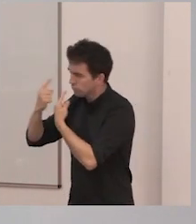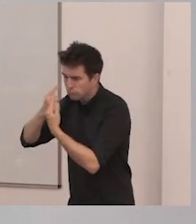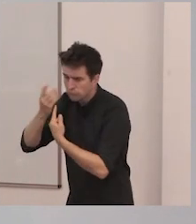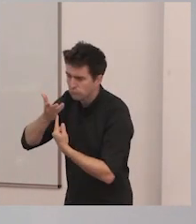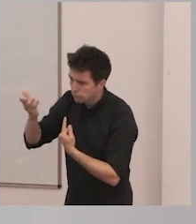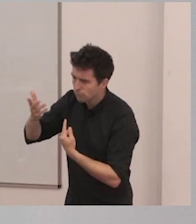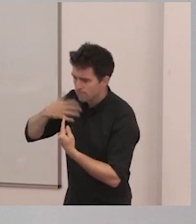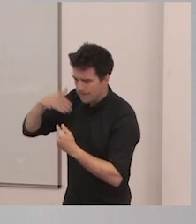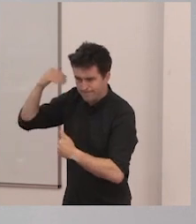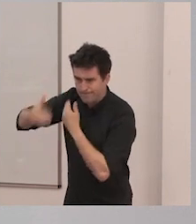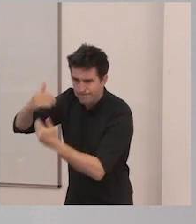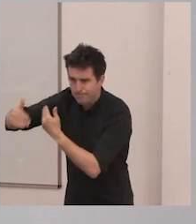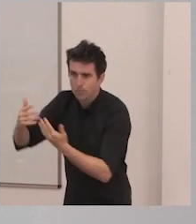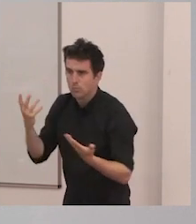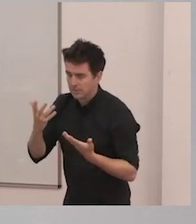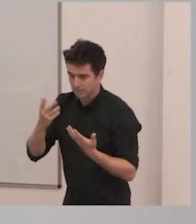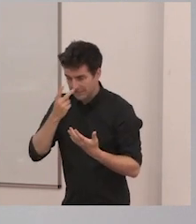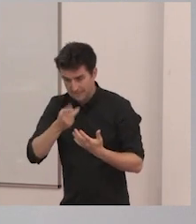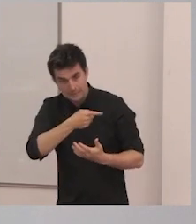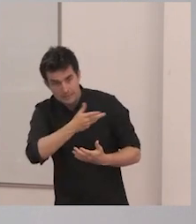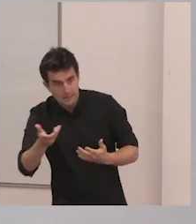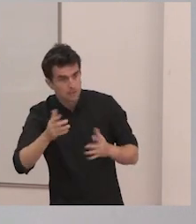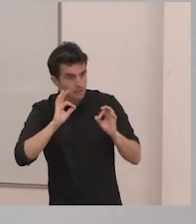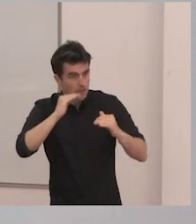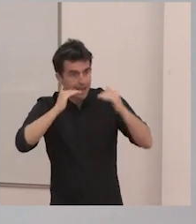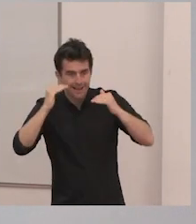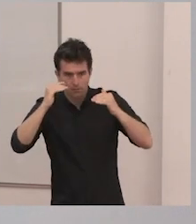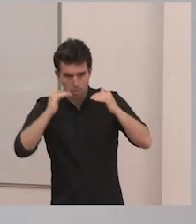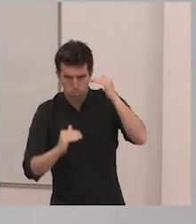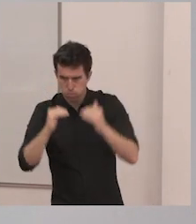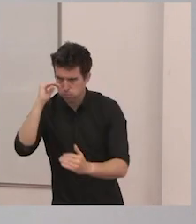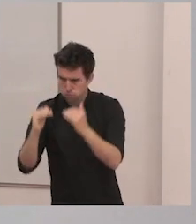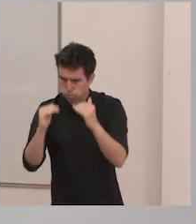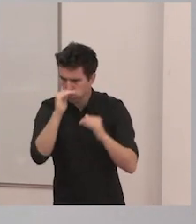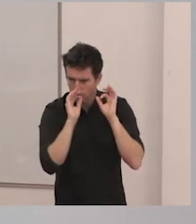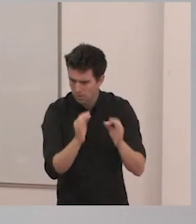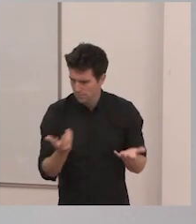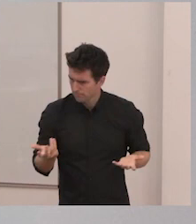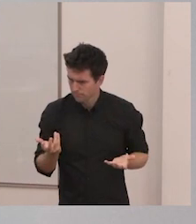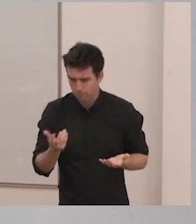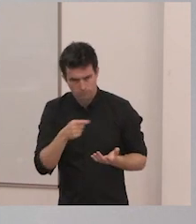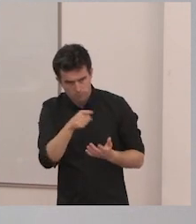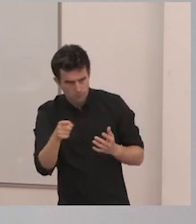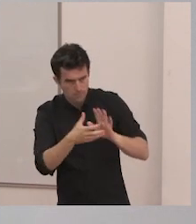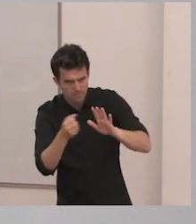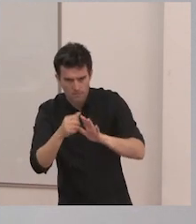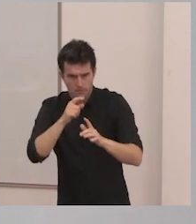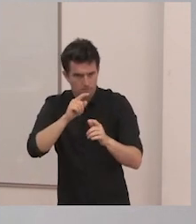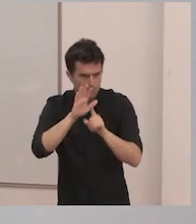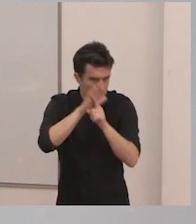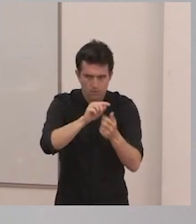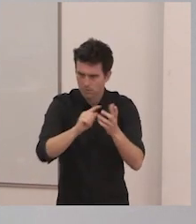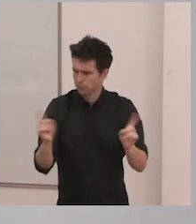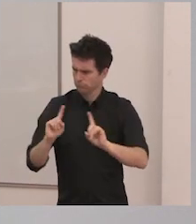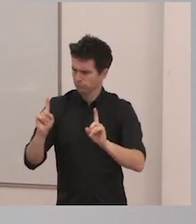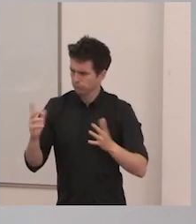rights should be prohibited. This position has been outlined in its 2016 General